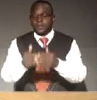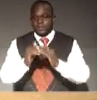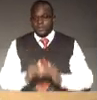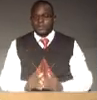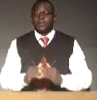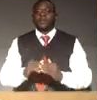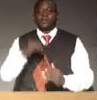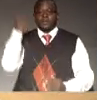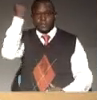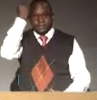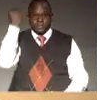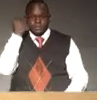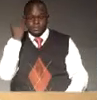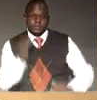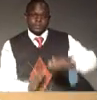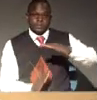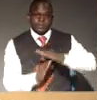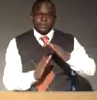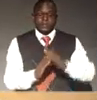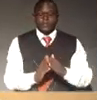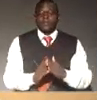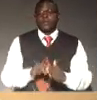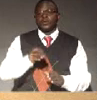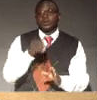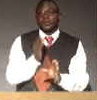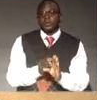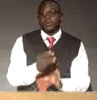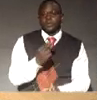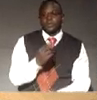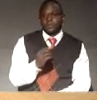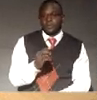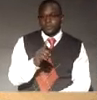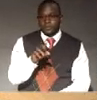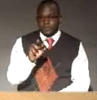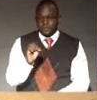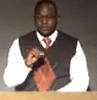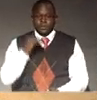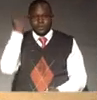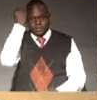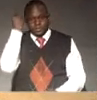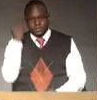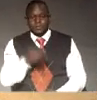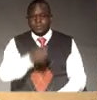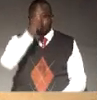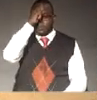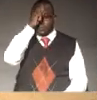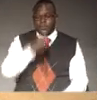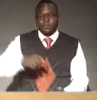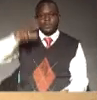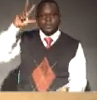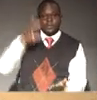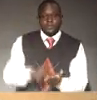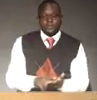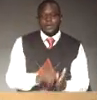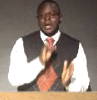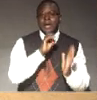Supreme Court of Uganda has upheld the July 2018 Constitutional Court ruling that endorsed the amendment of